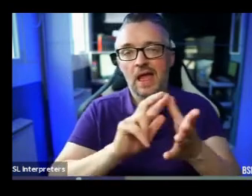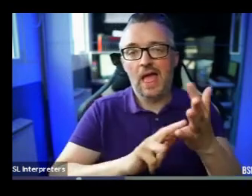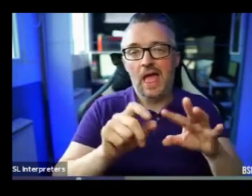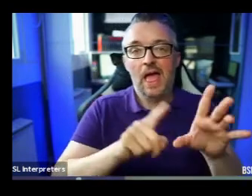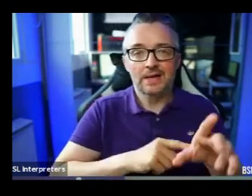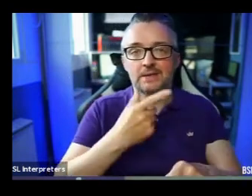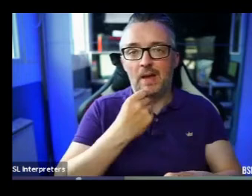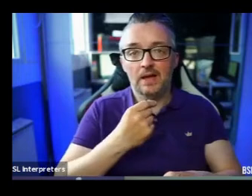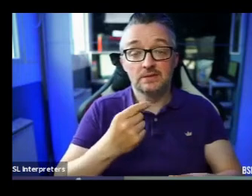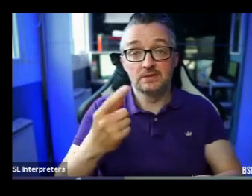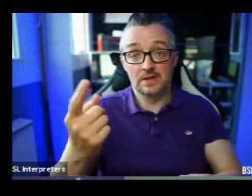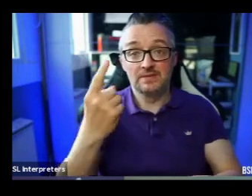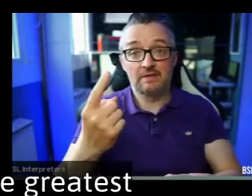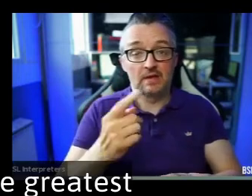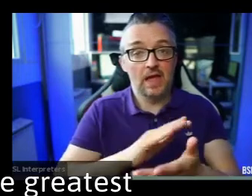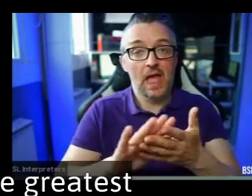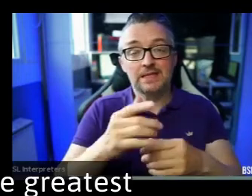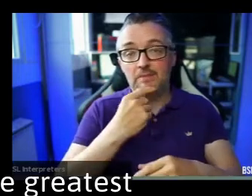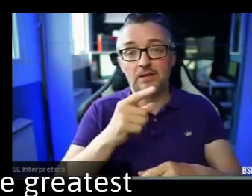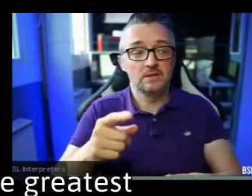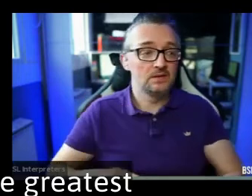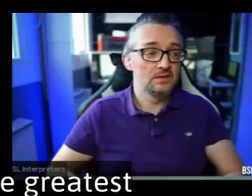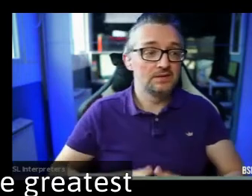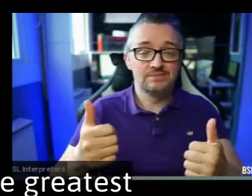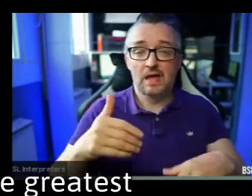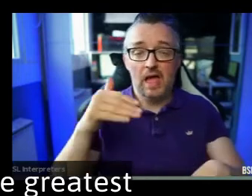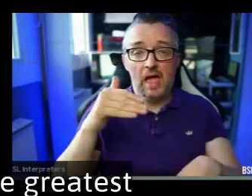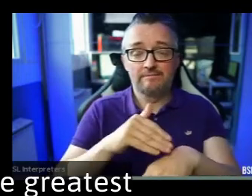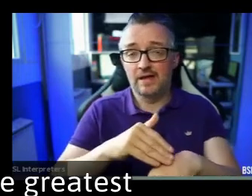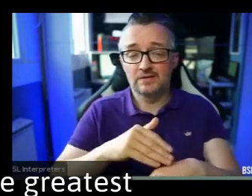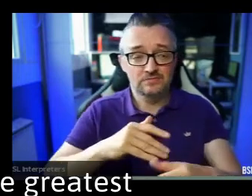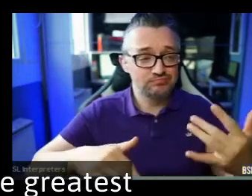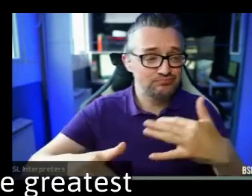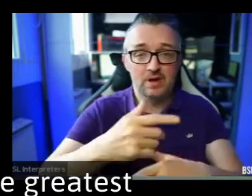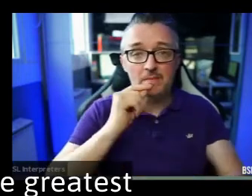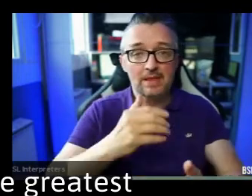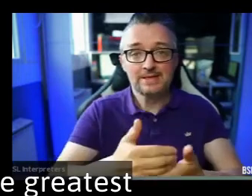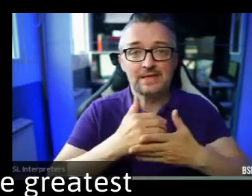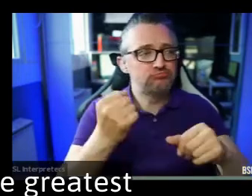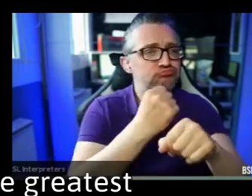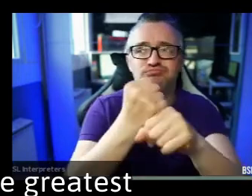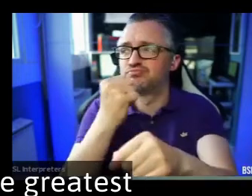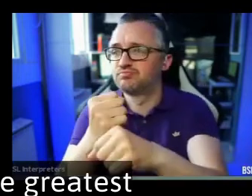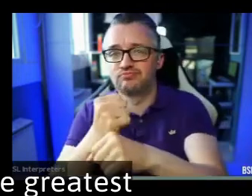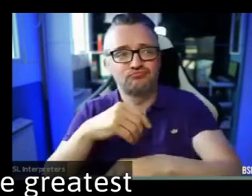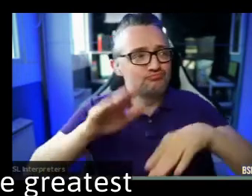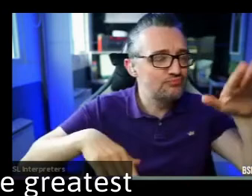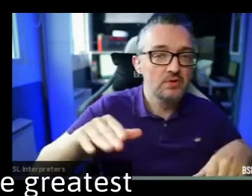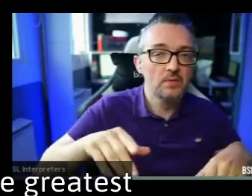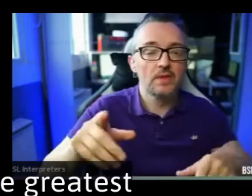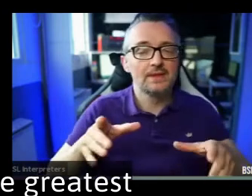three of them go into people's homes. The handyman, it turns out, is having the greatest impact on keeping people safe in their